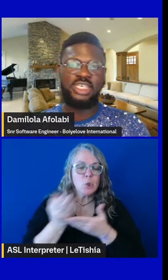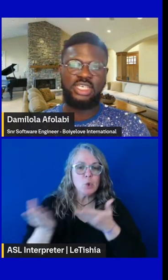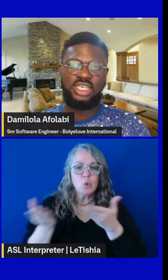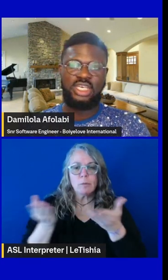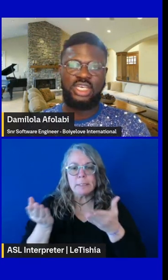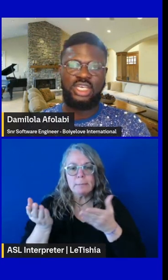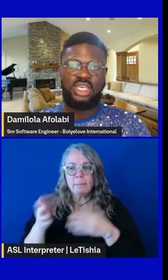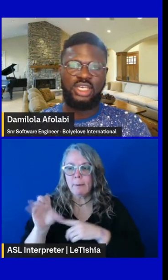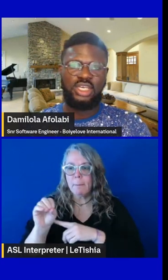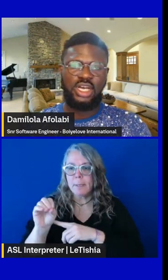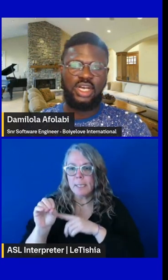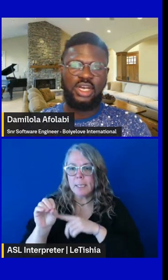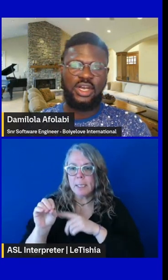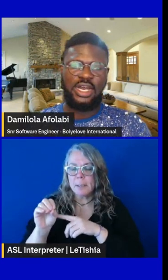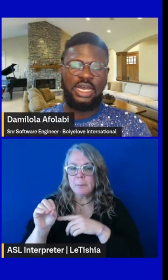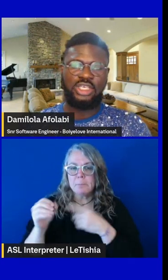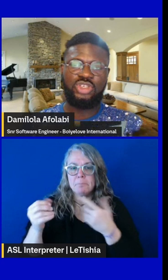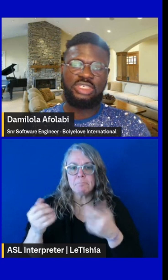company